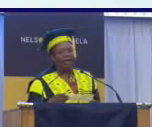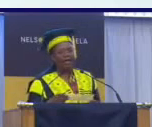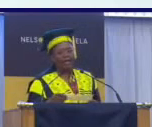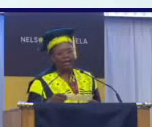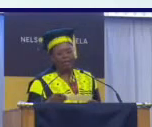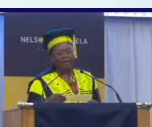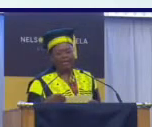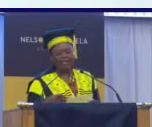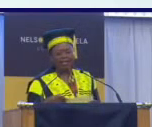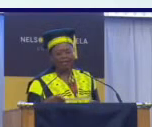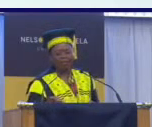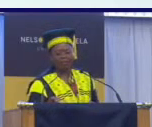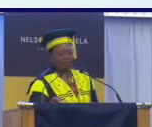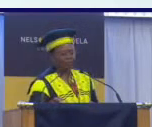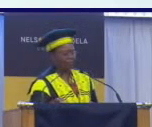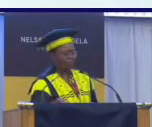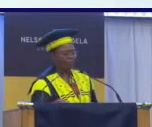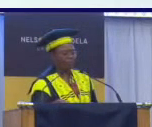Anele Melese.